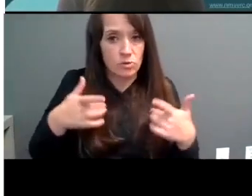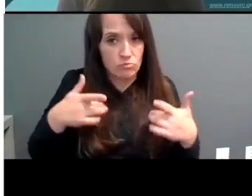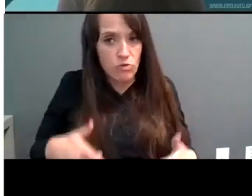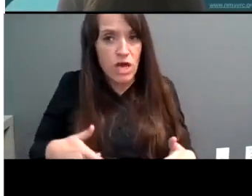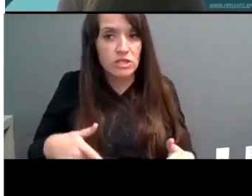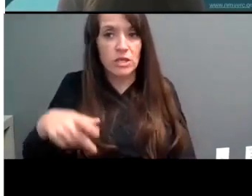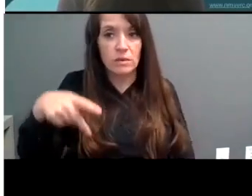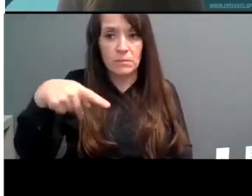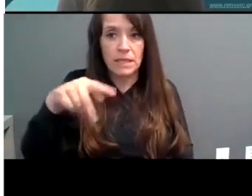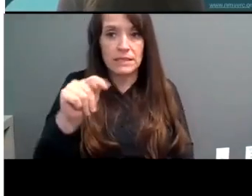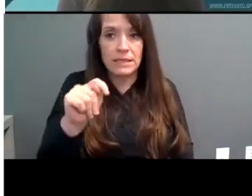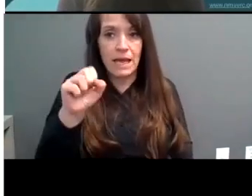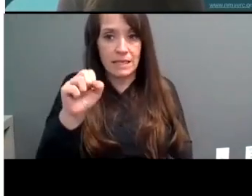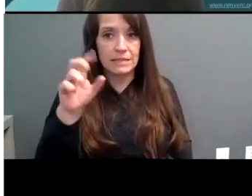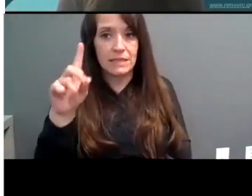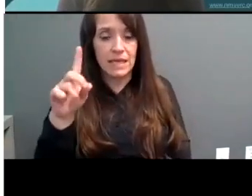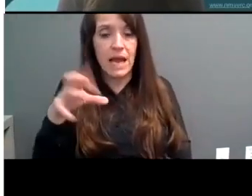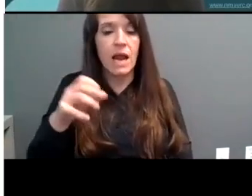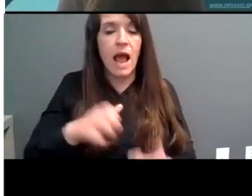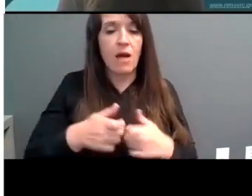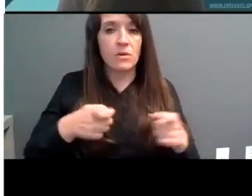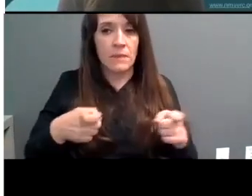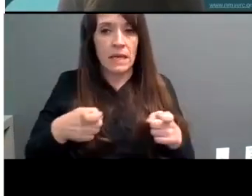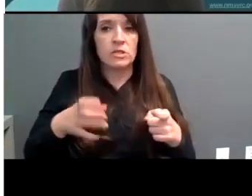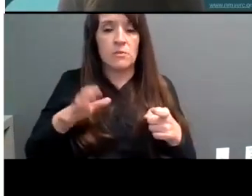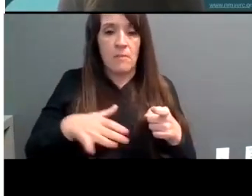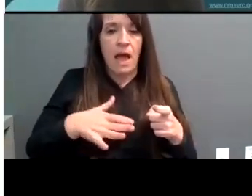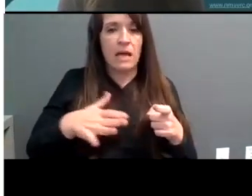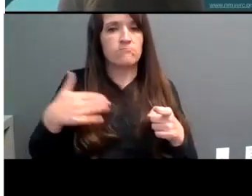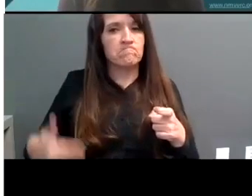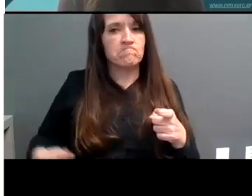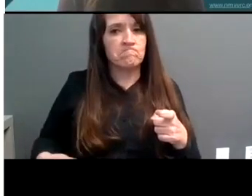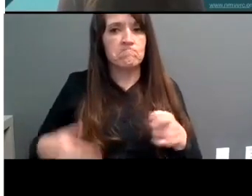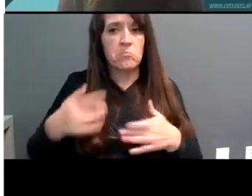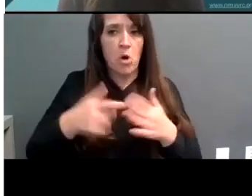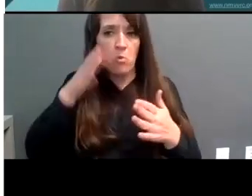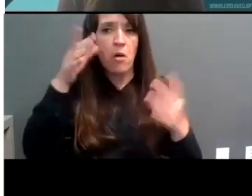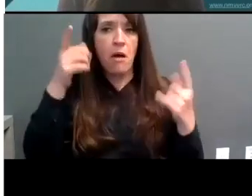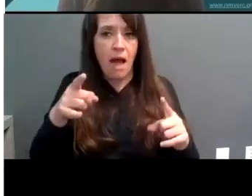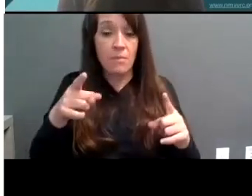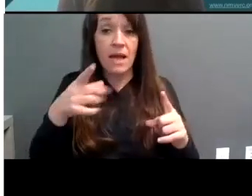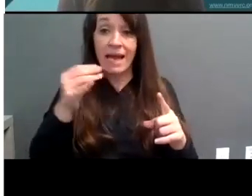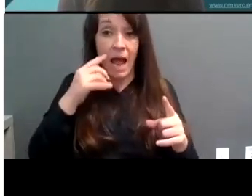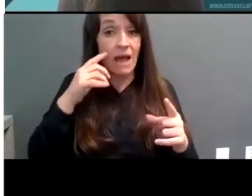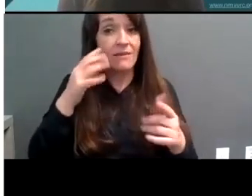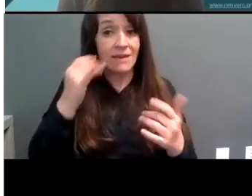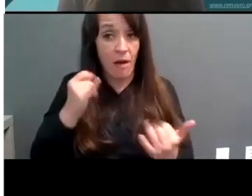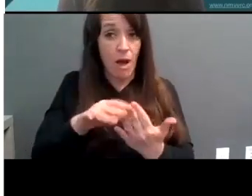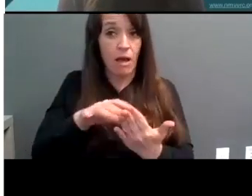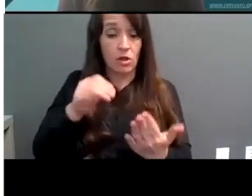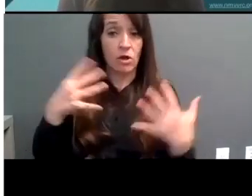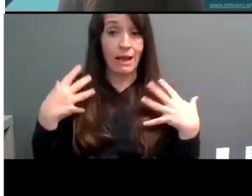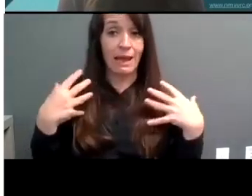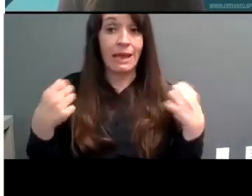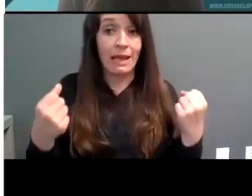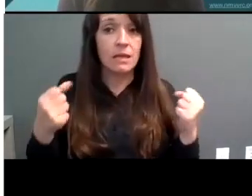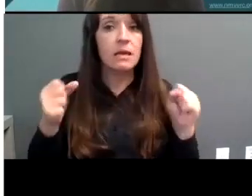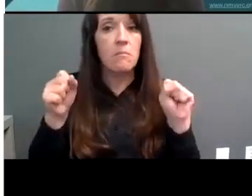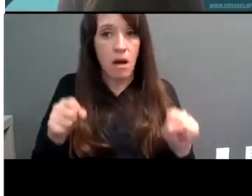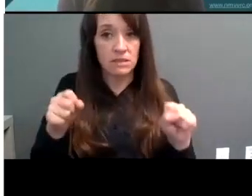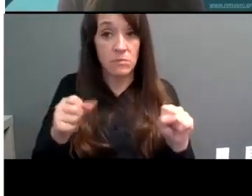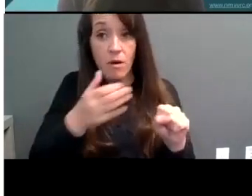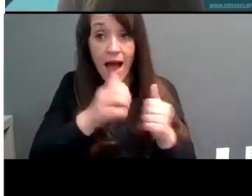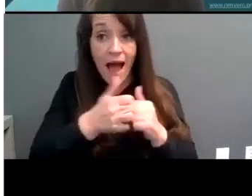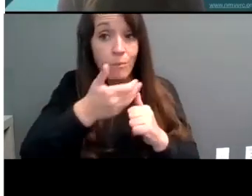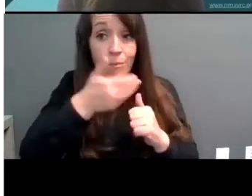when my symptoms spike at the news of another shooting. I've also learned that healing is possible and often happens best in